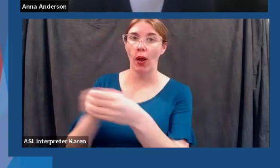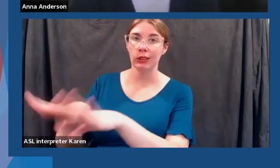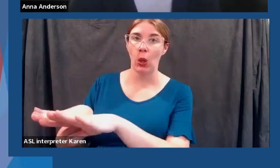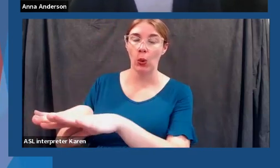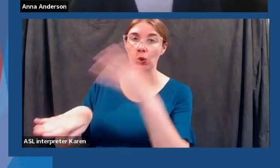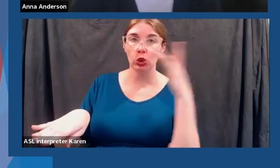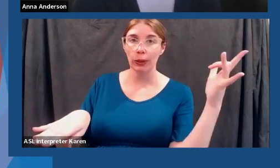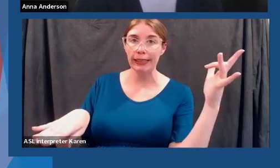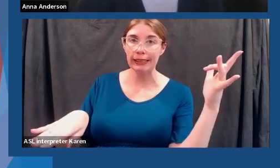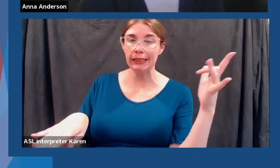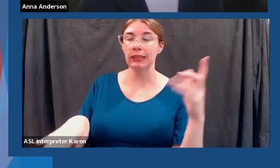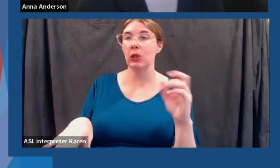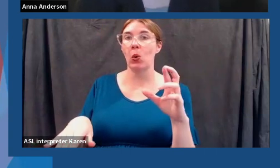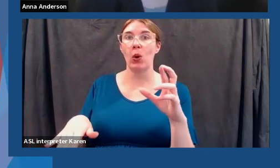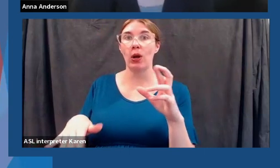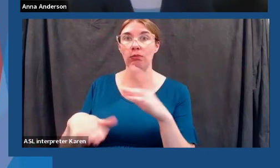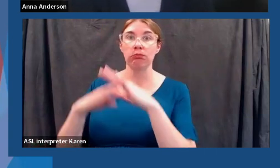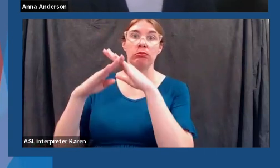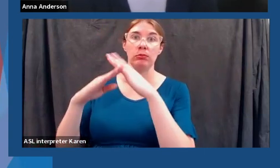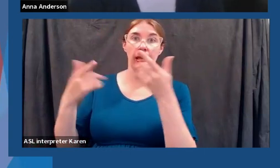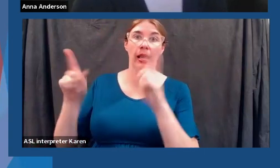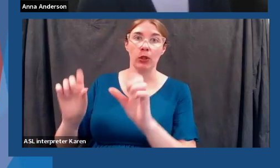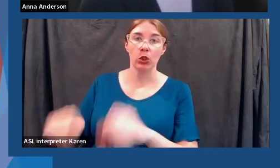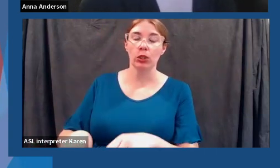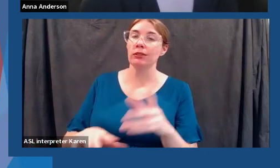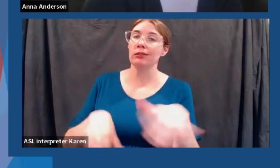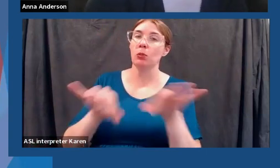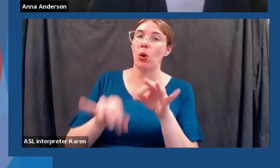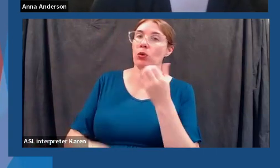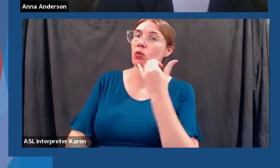of different things that could stand in the way. So it's always good to make that phone call.